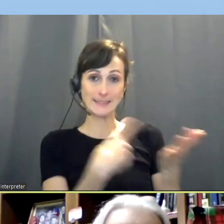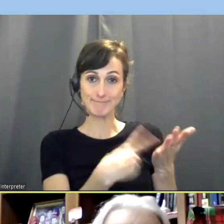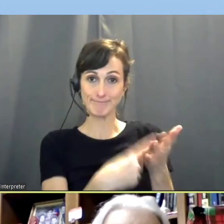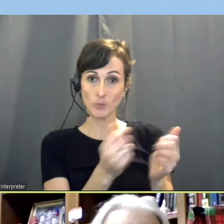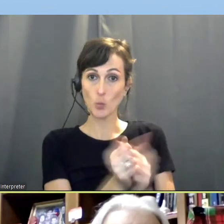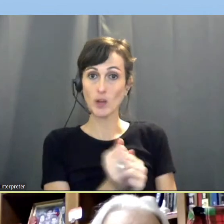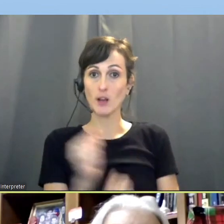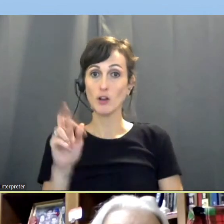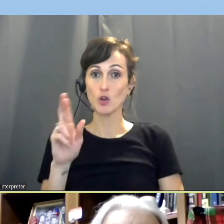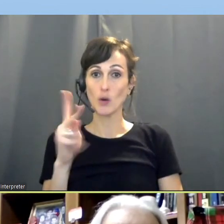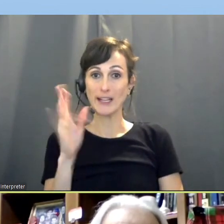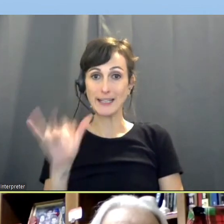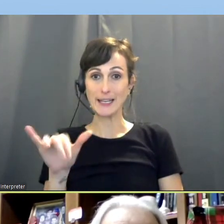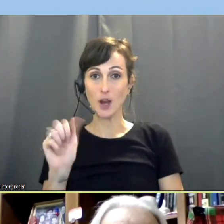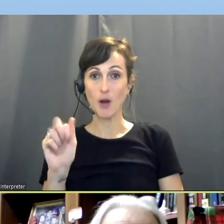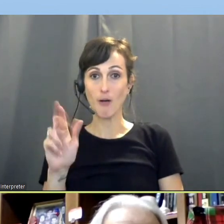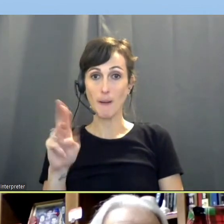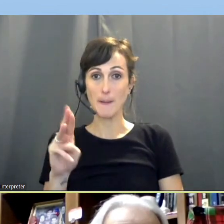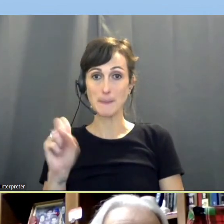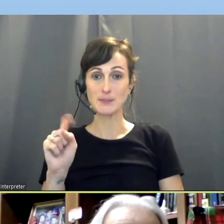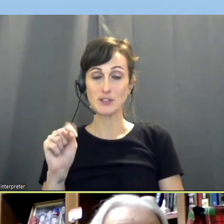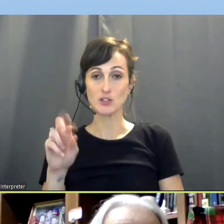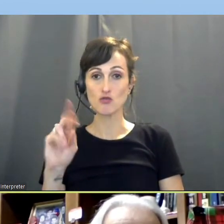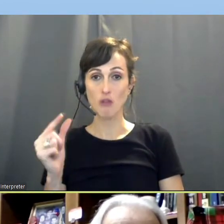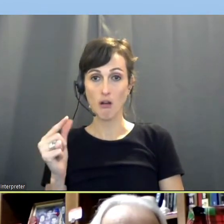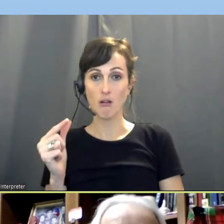Ricky Armstrong, and